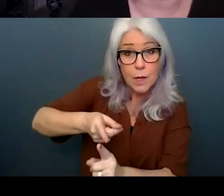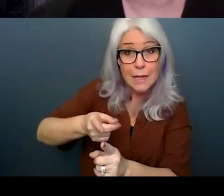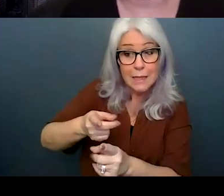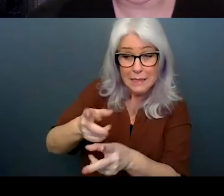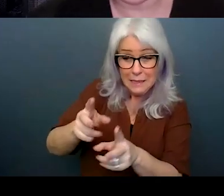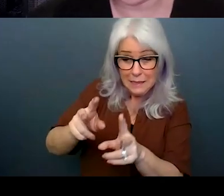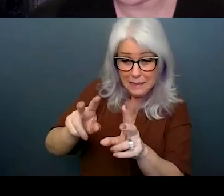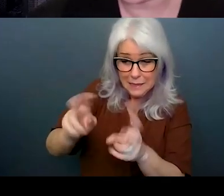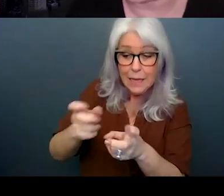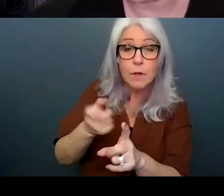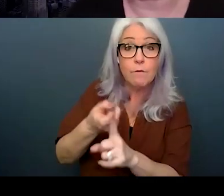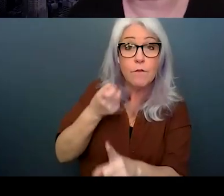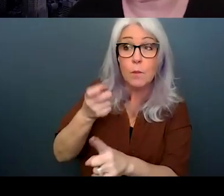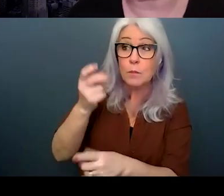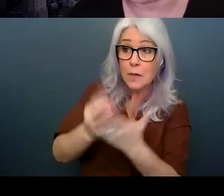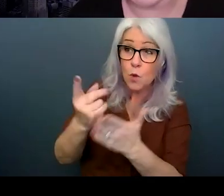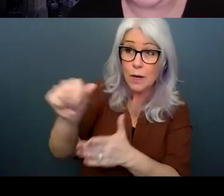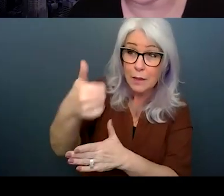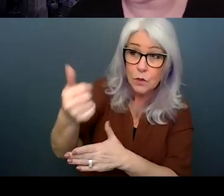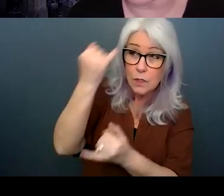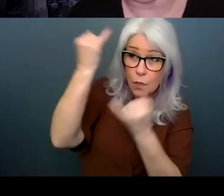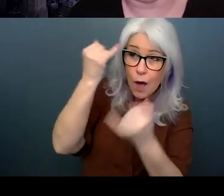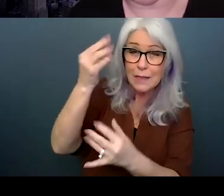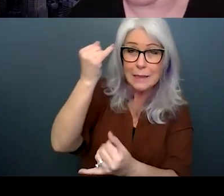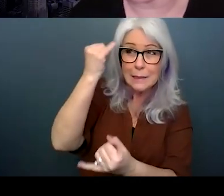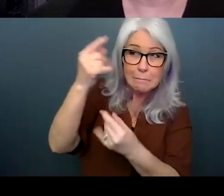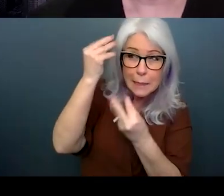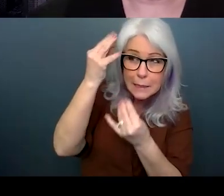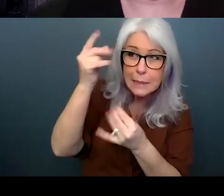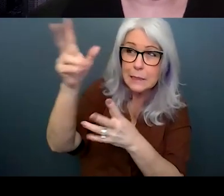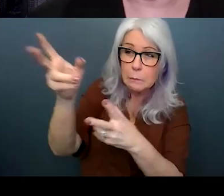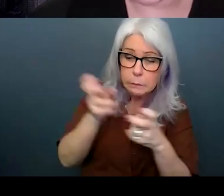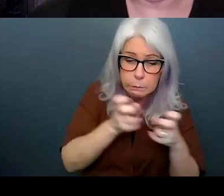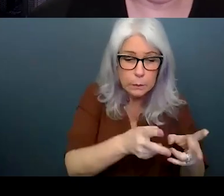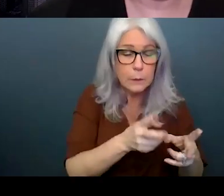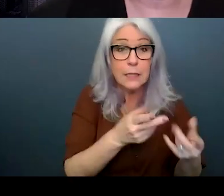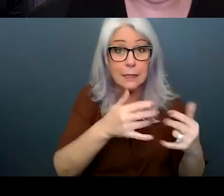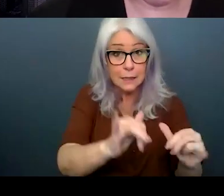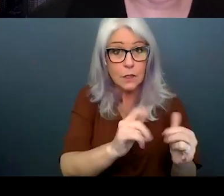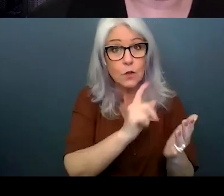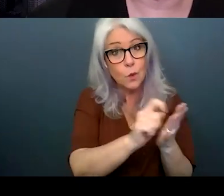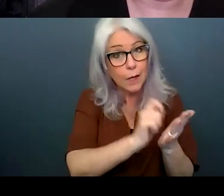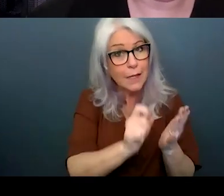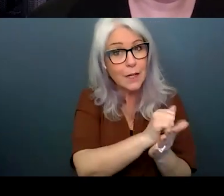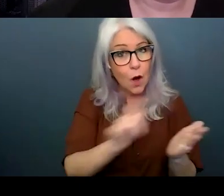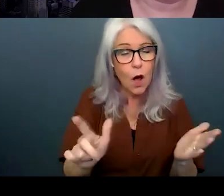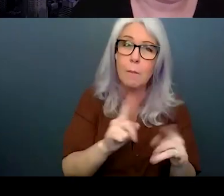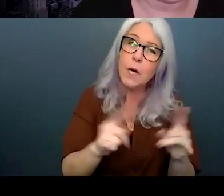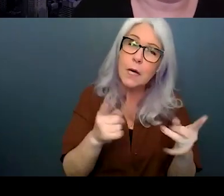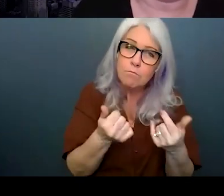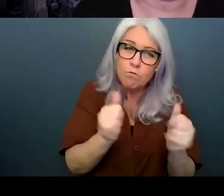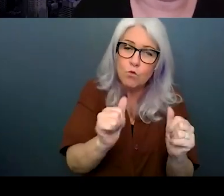or ideas in your own words. So again, still writing it all, but more